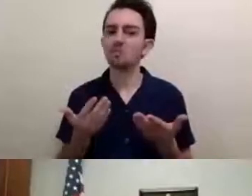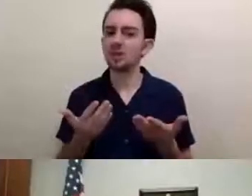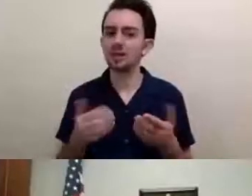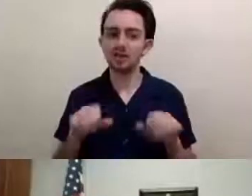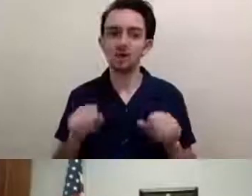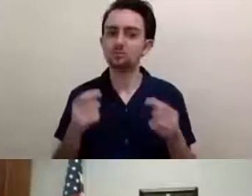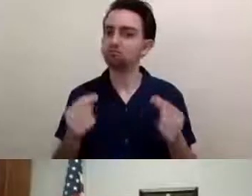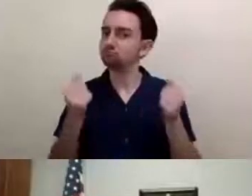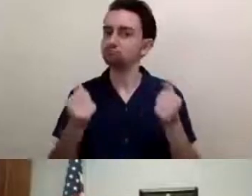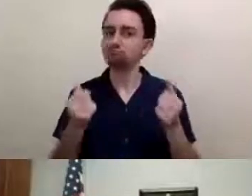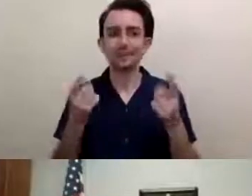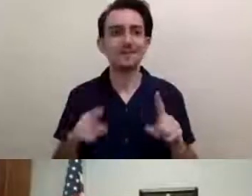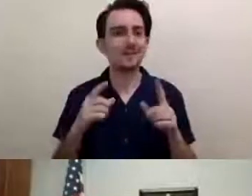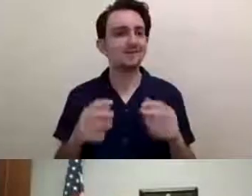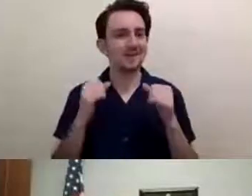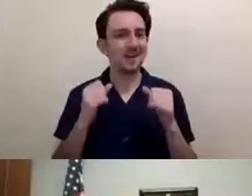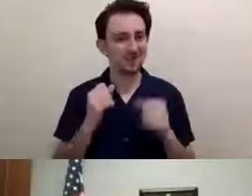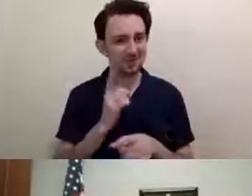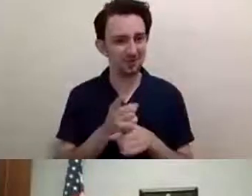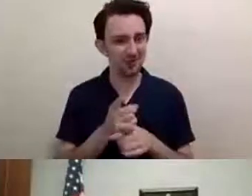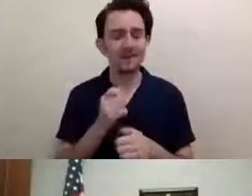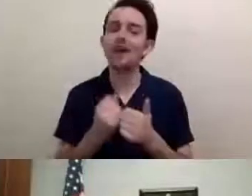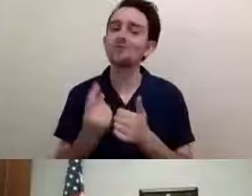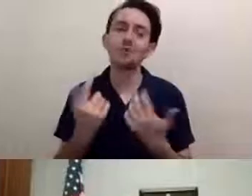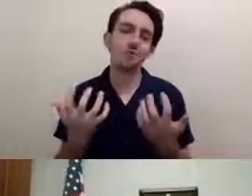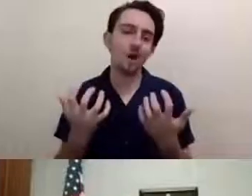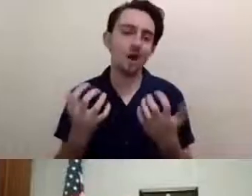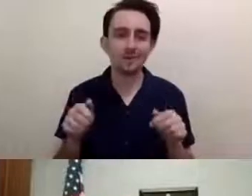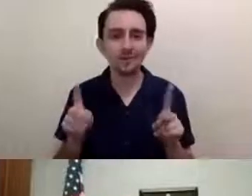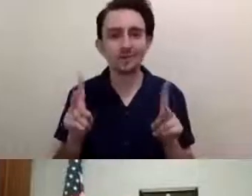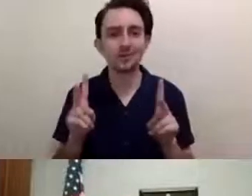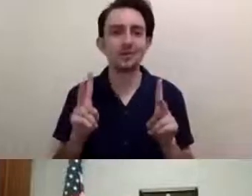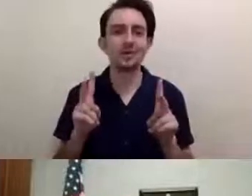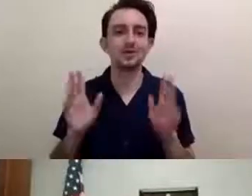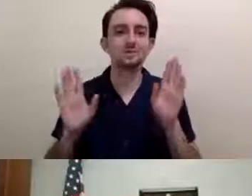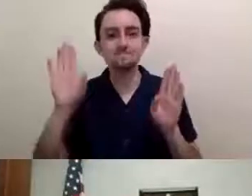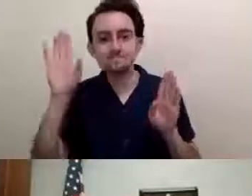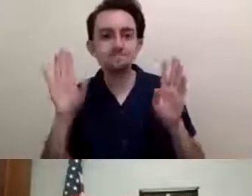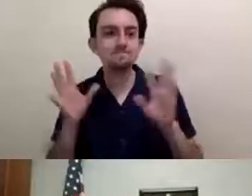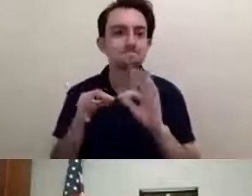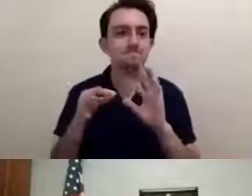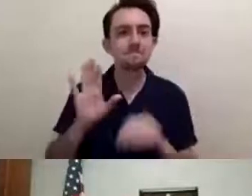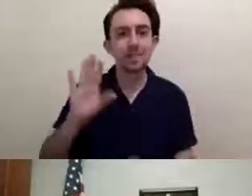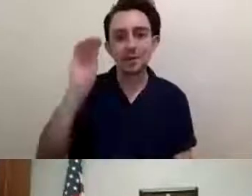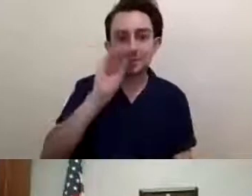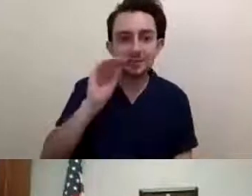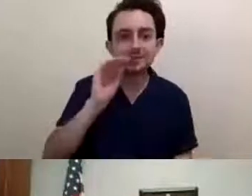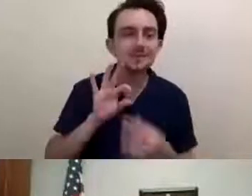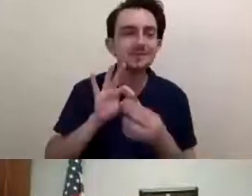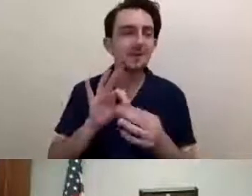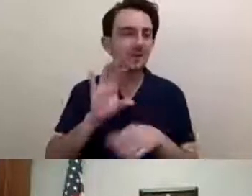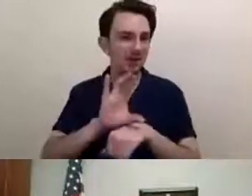we're all going to want an opportunity to give input into the selection of a consultant or more.